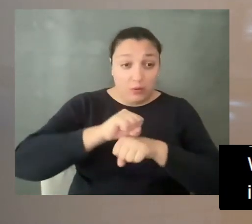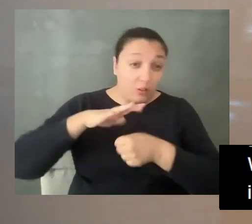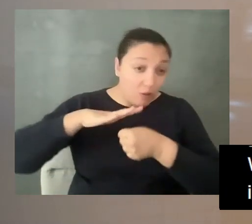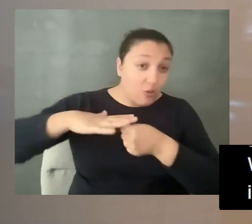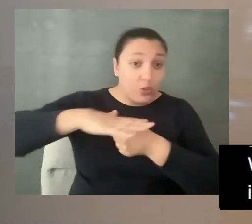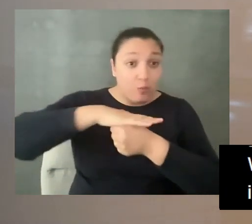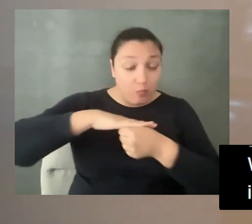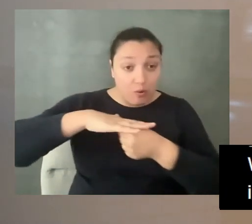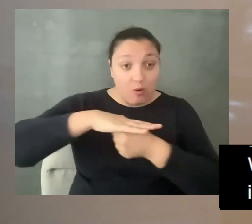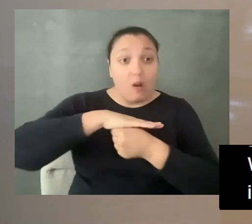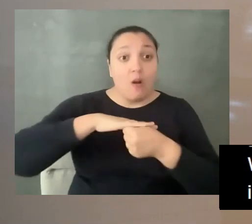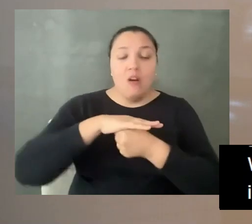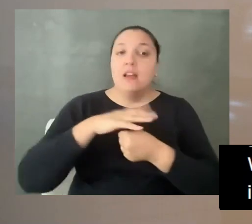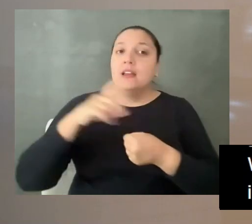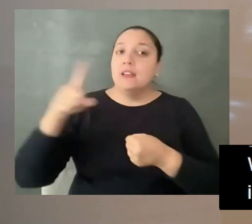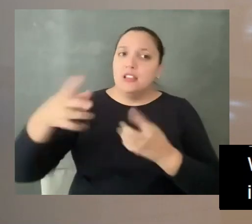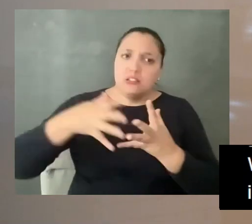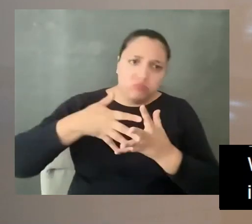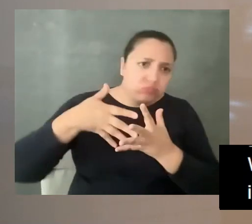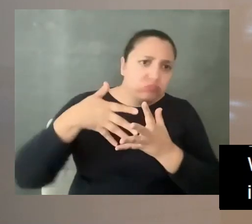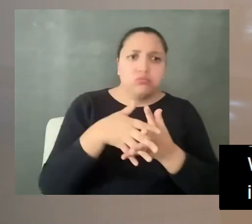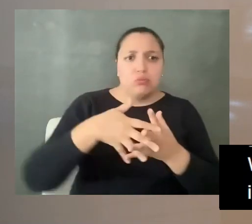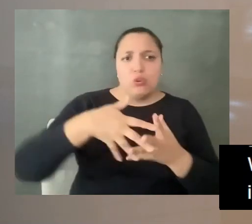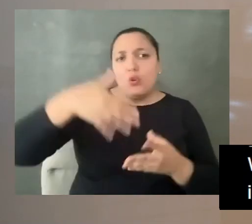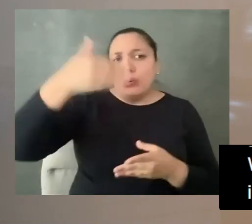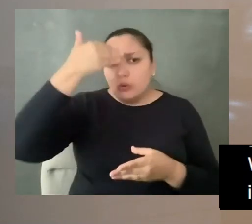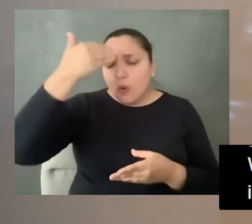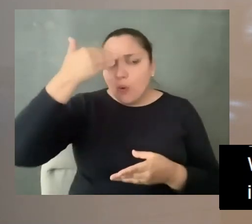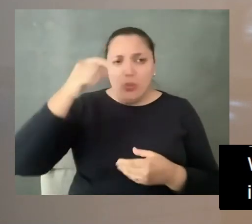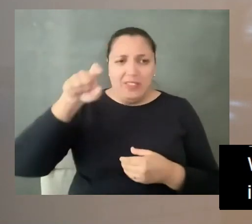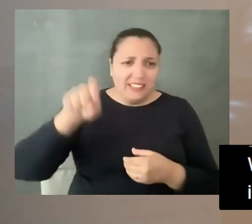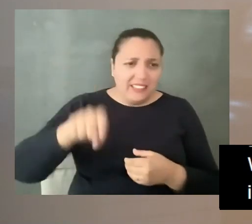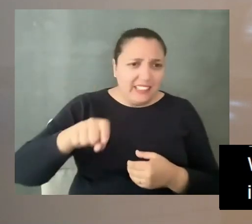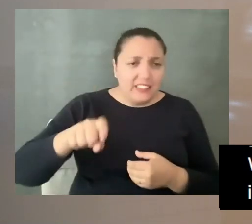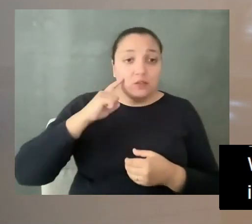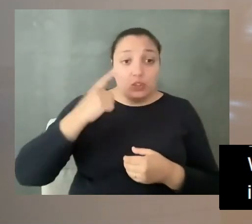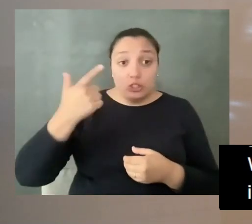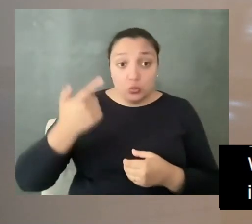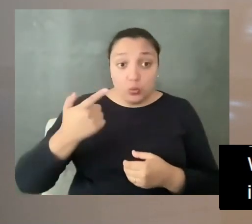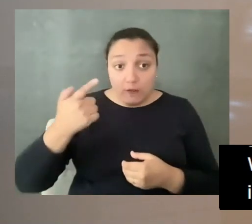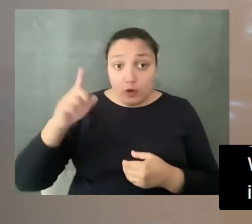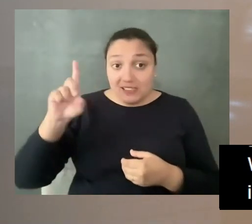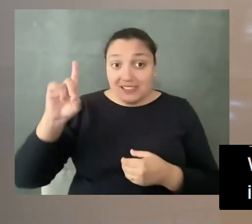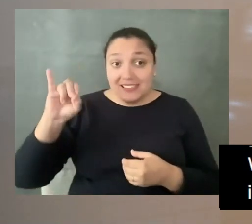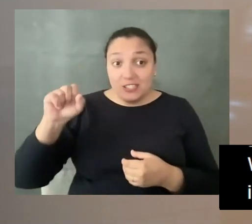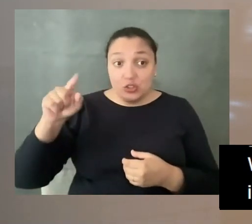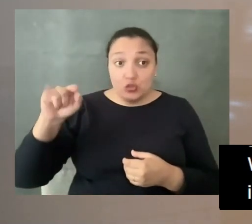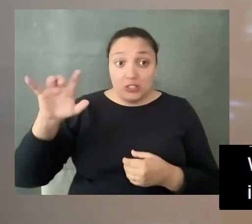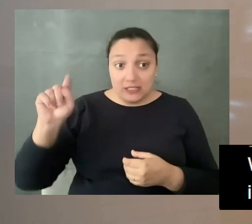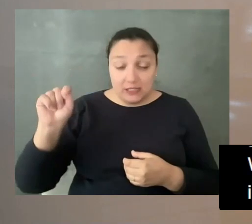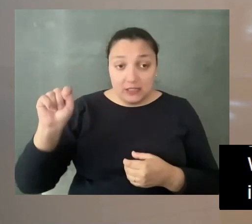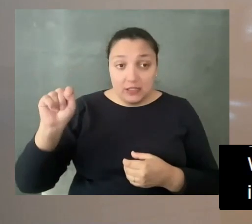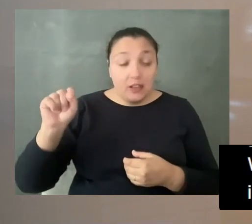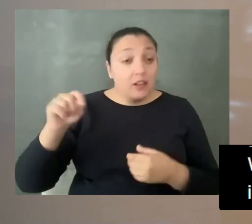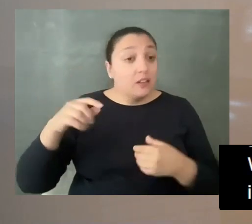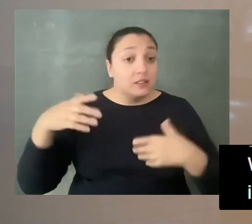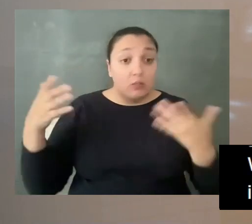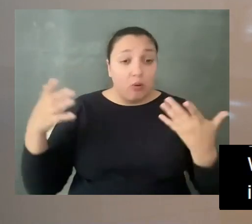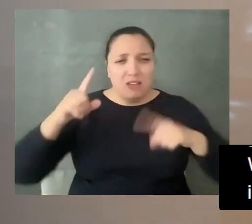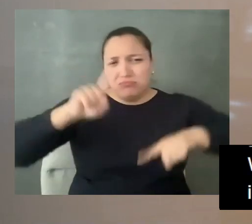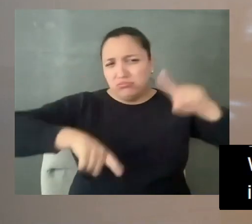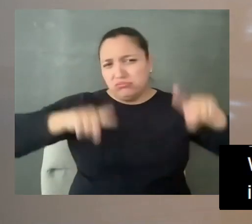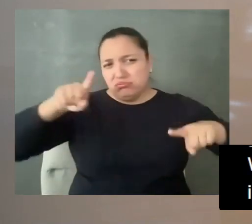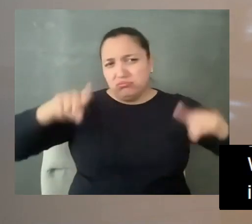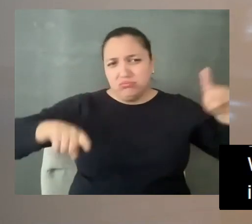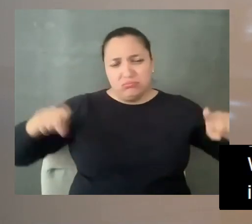is intimately familiar with the needs of the 21st District, which consists of many diverse